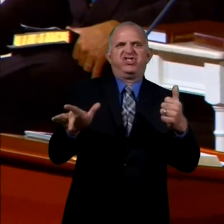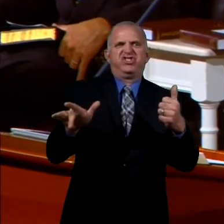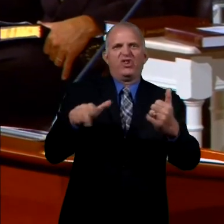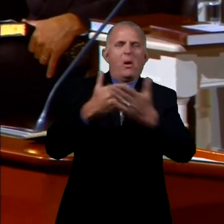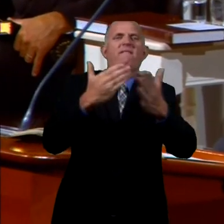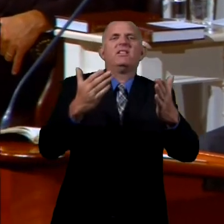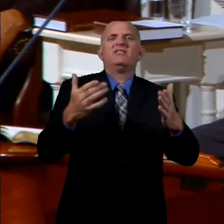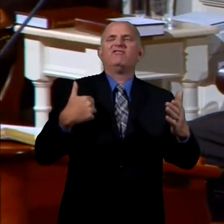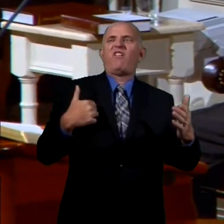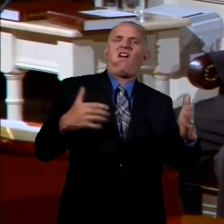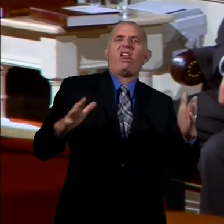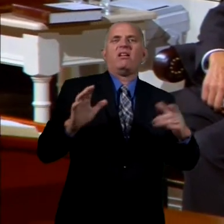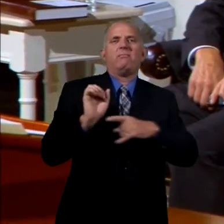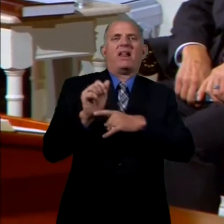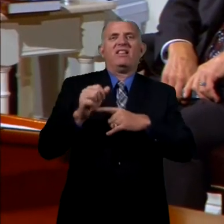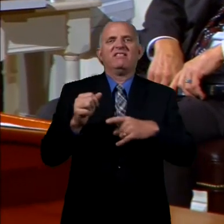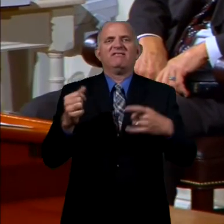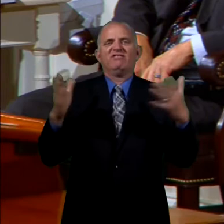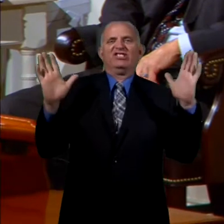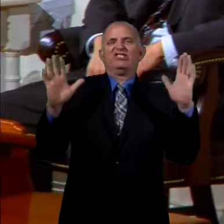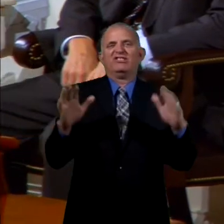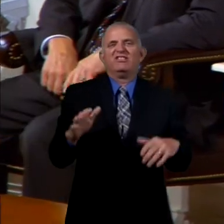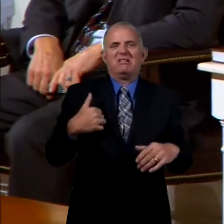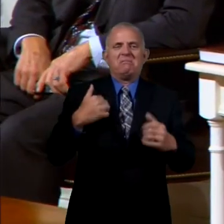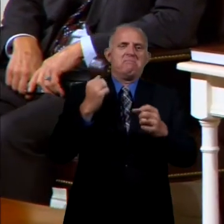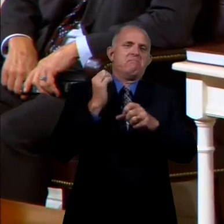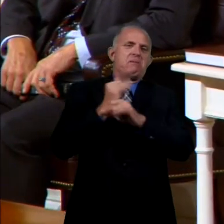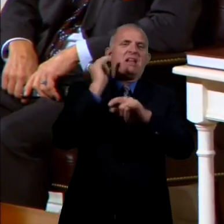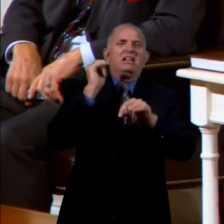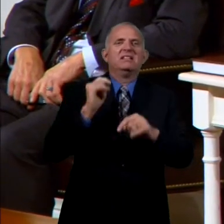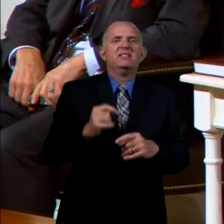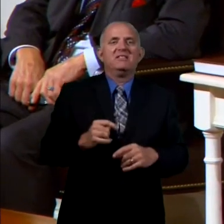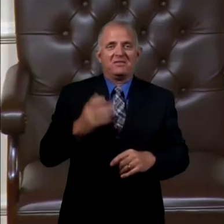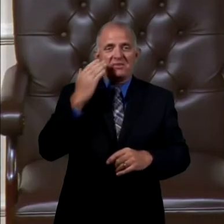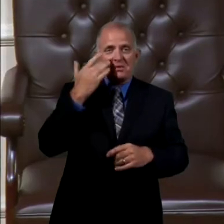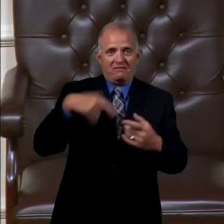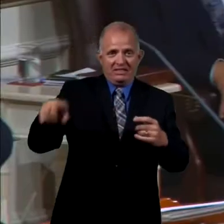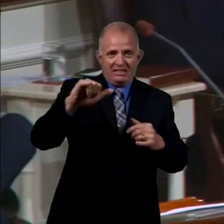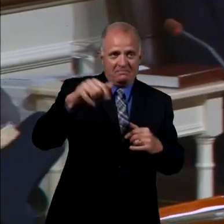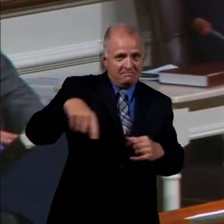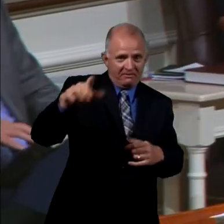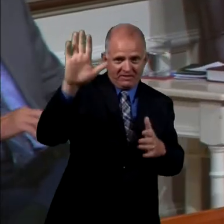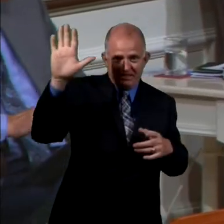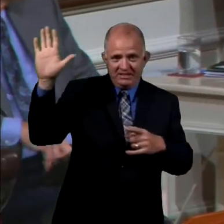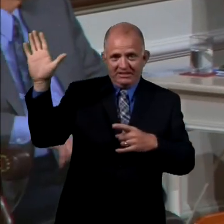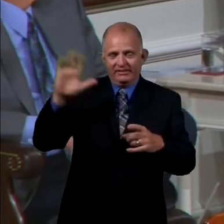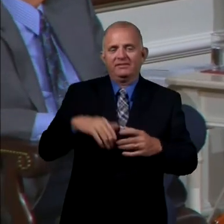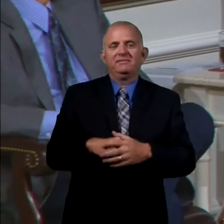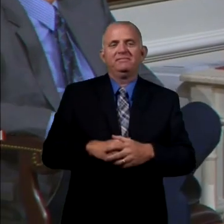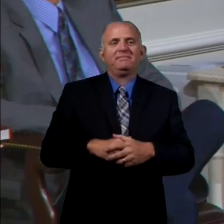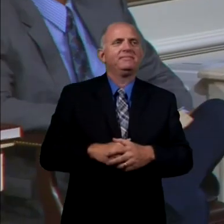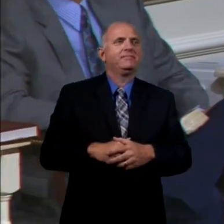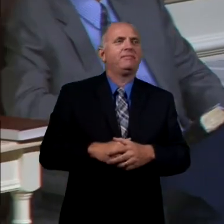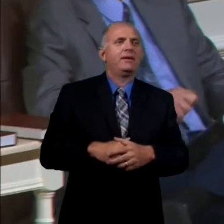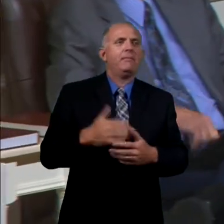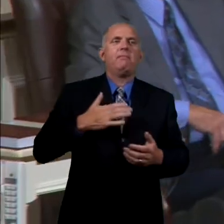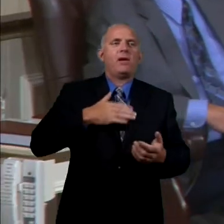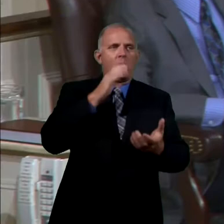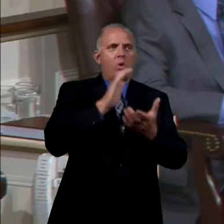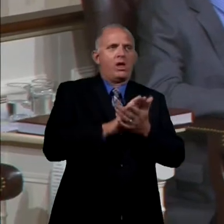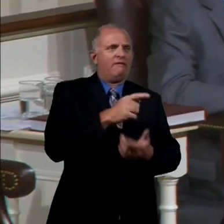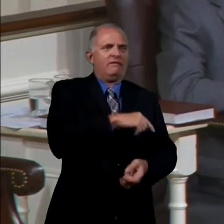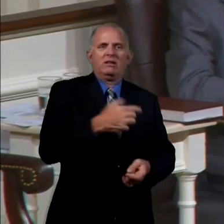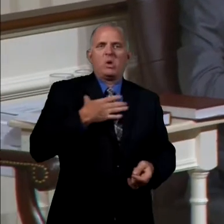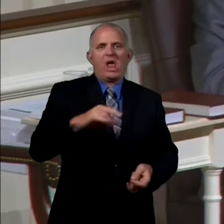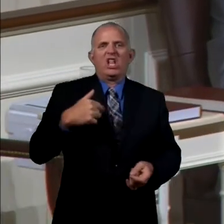minutes they beat the arrival timelines. Anybody know anybody like that? My wife does not like it when I get into a